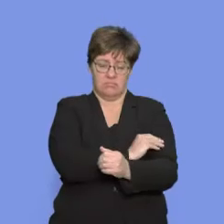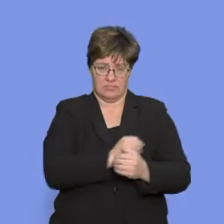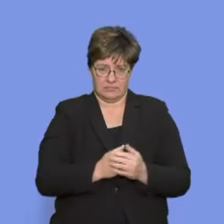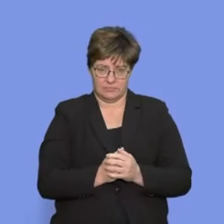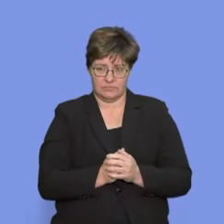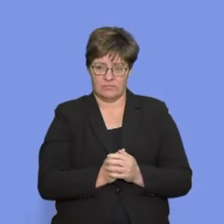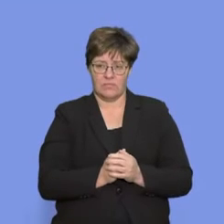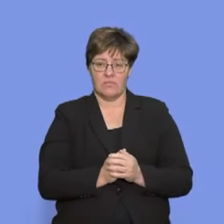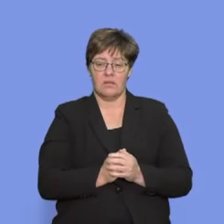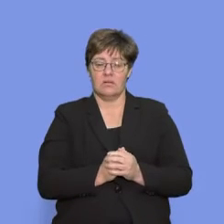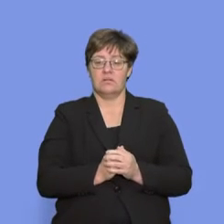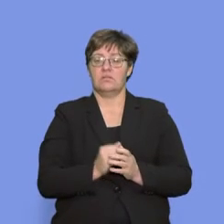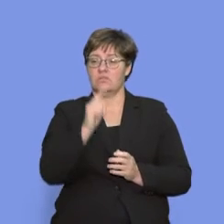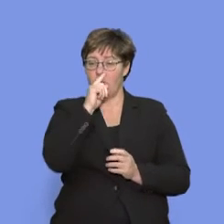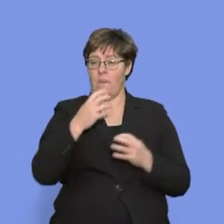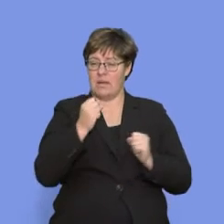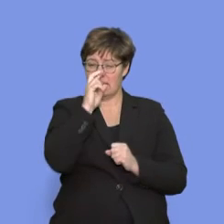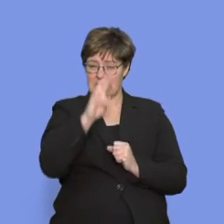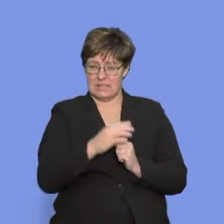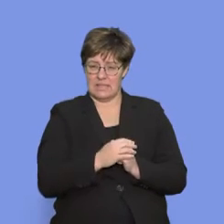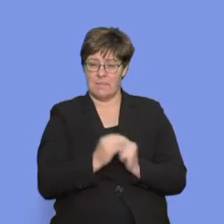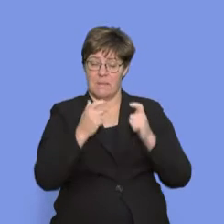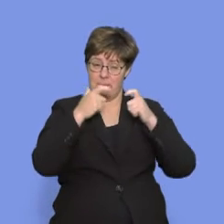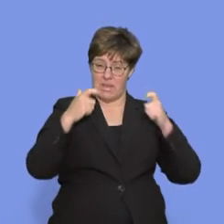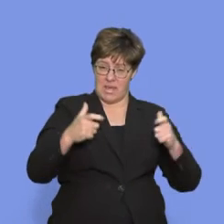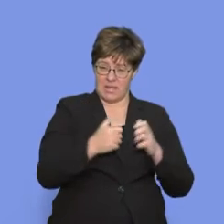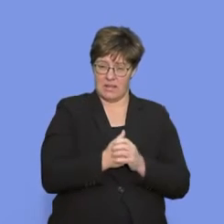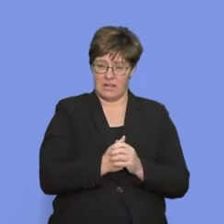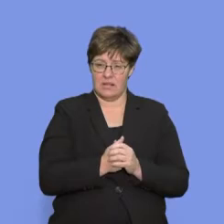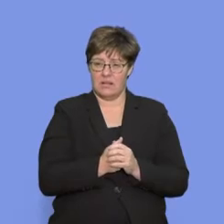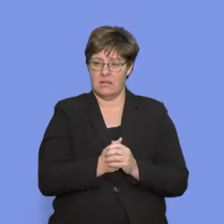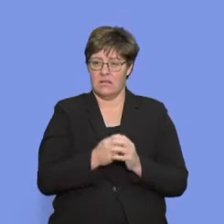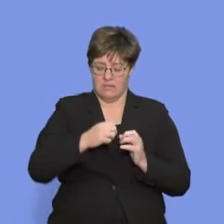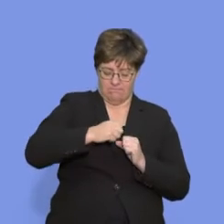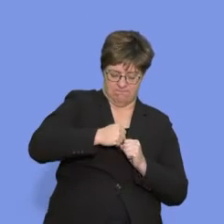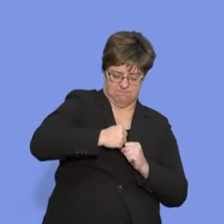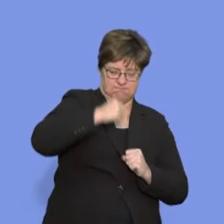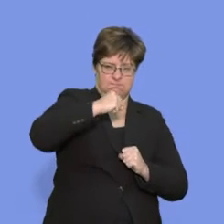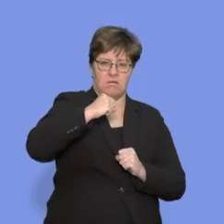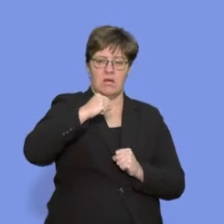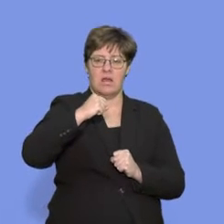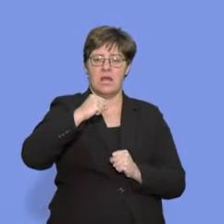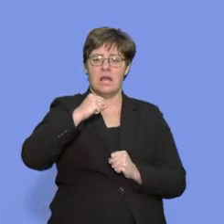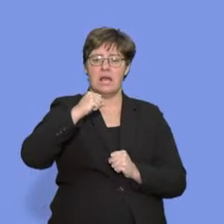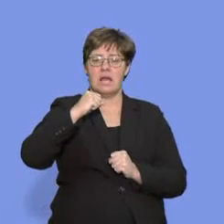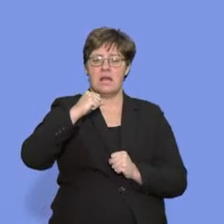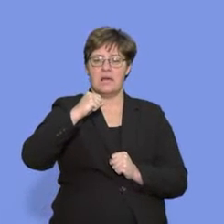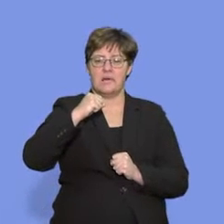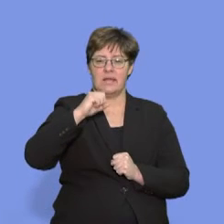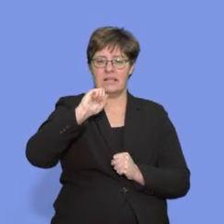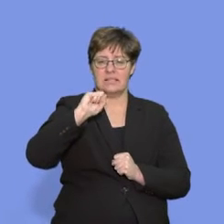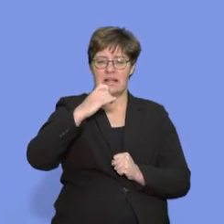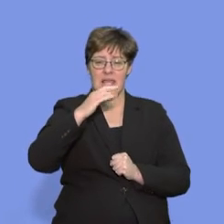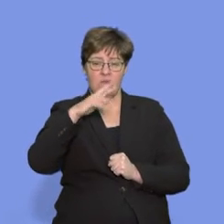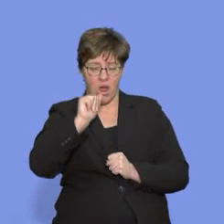So if you look at this muscle here, it's big. It's pulling the sclera forward, right? Because here at the bottom is also